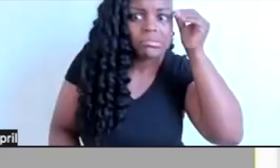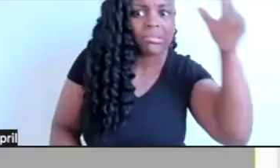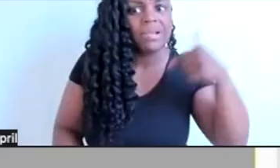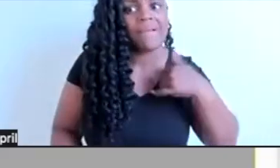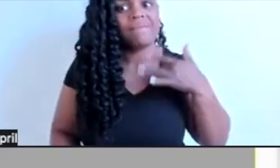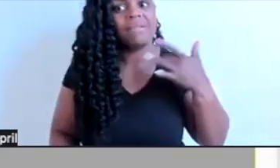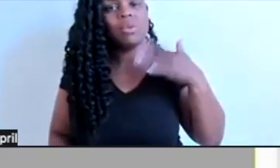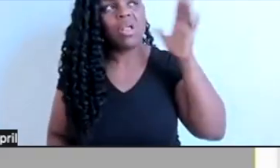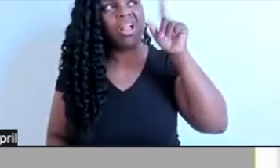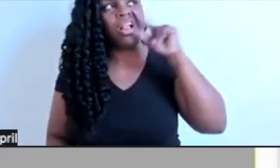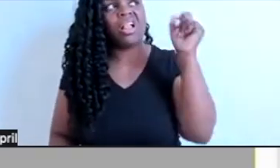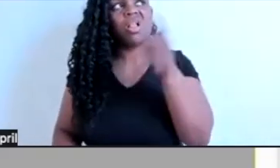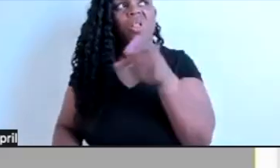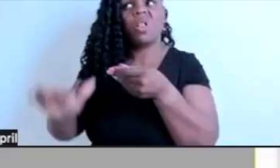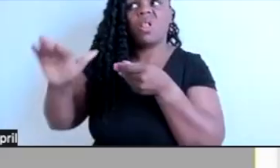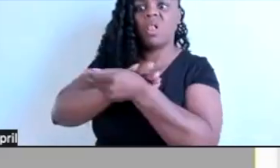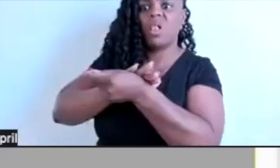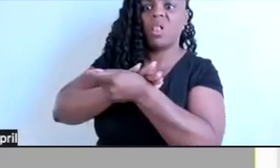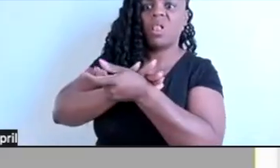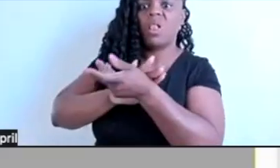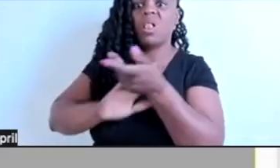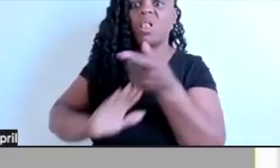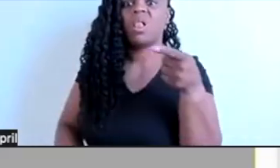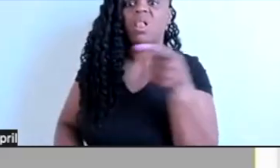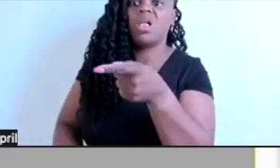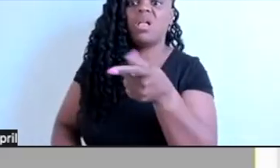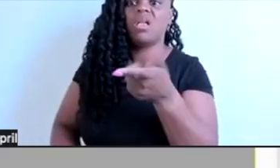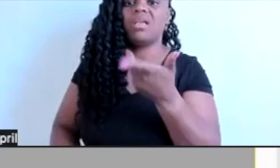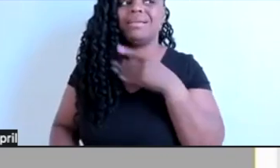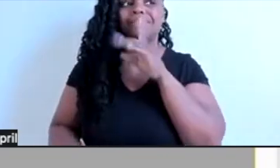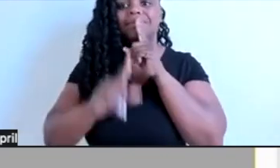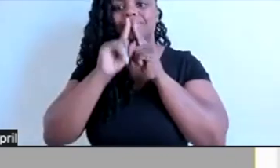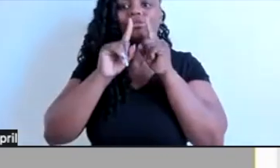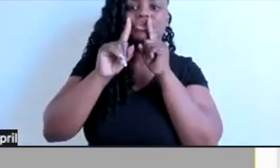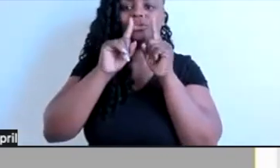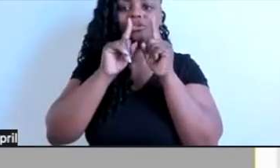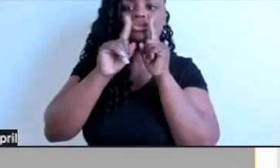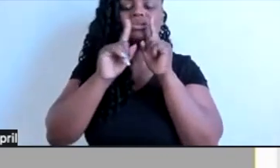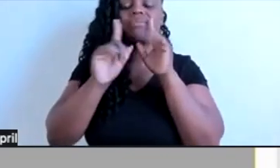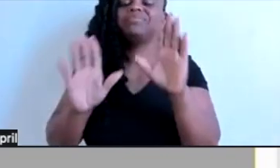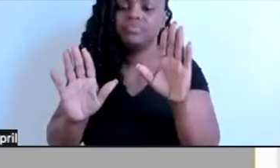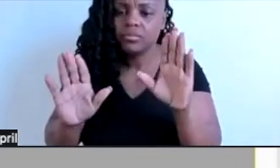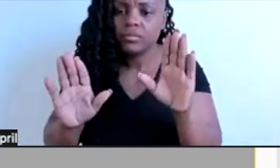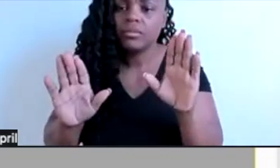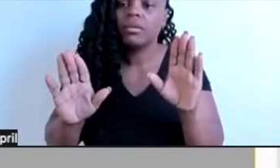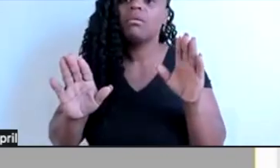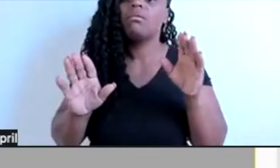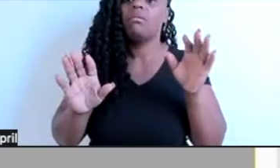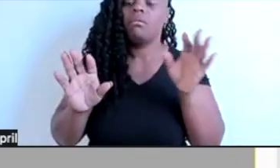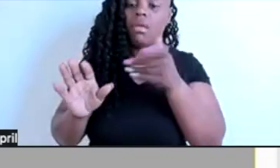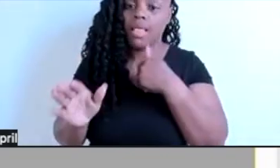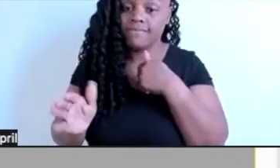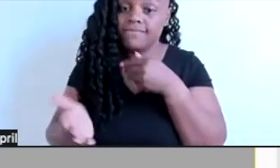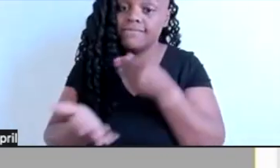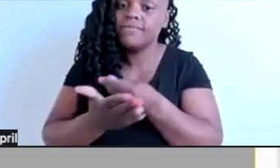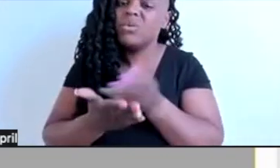them. Everyone is eligible for non-cash emergency relief. Eligibility for help is based